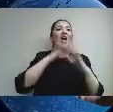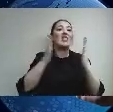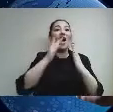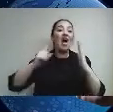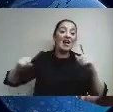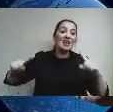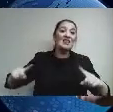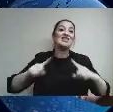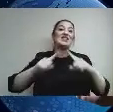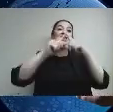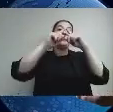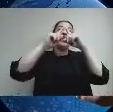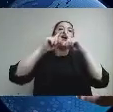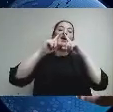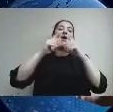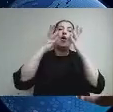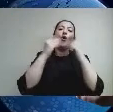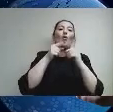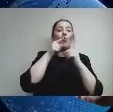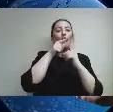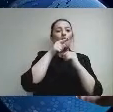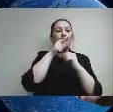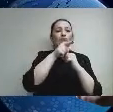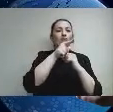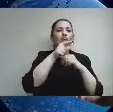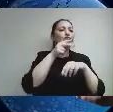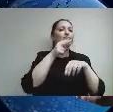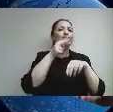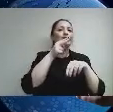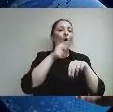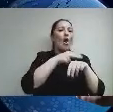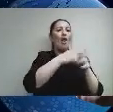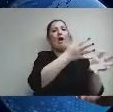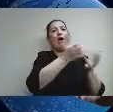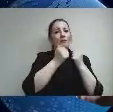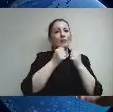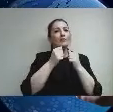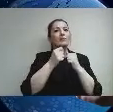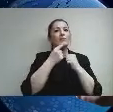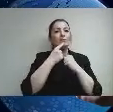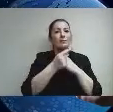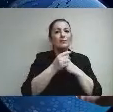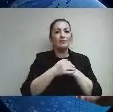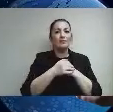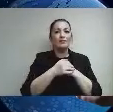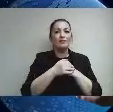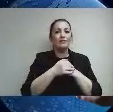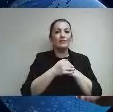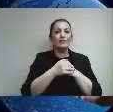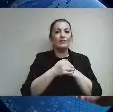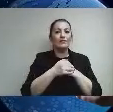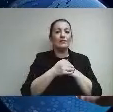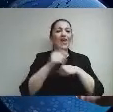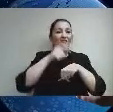have time, I can add something. I can add something on the finance